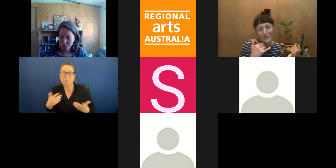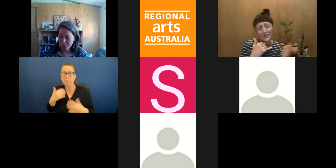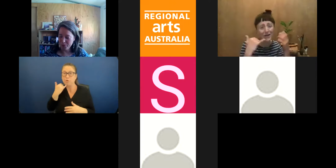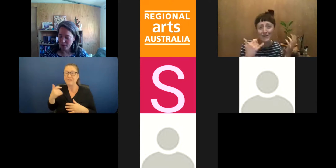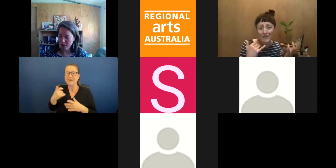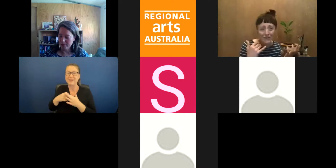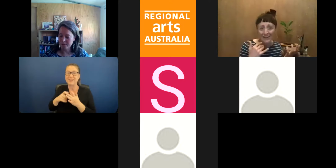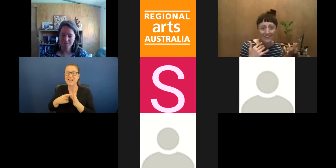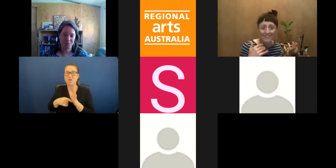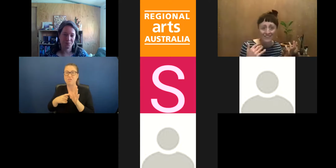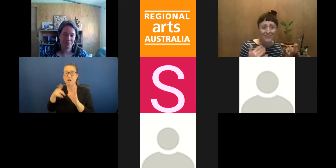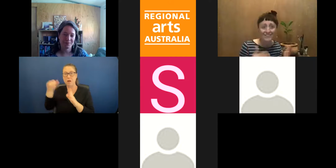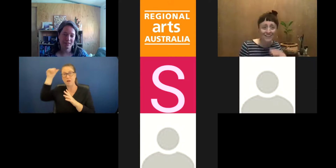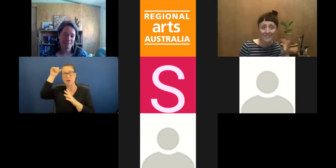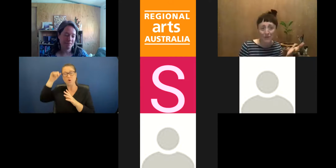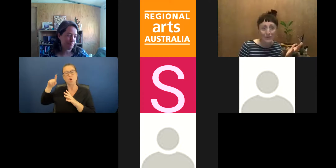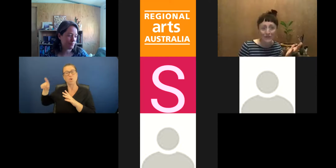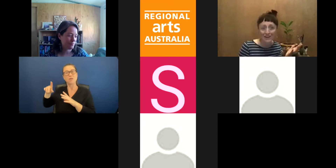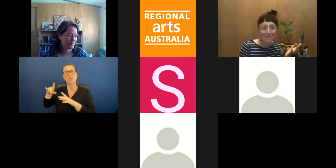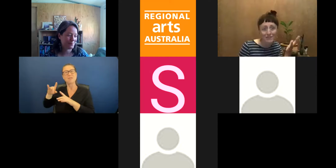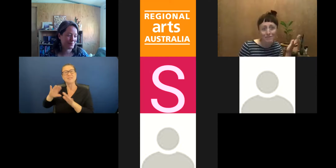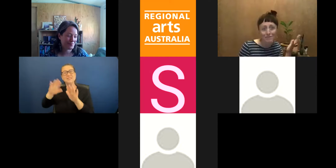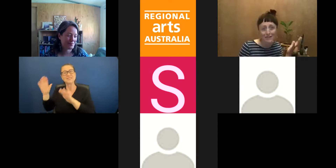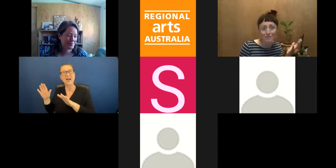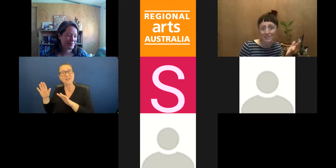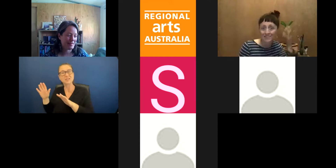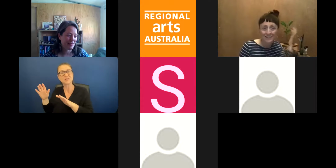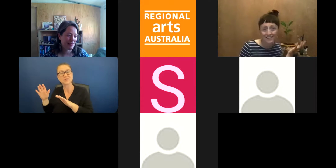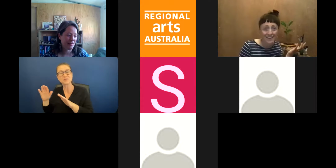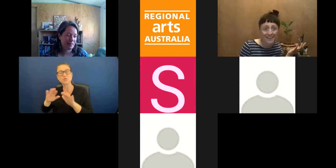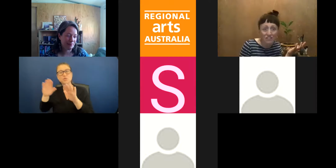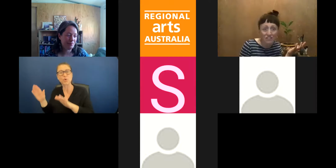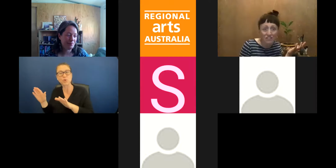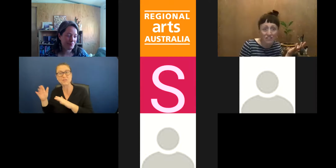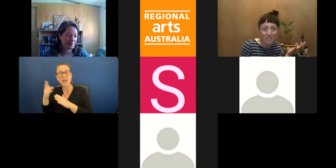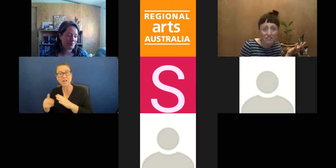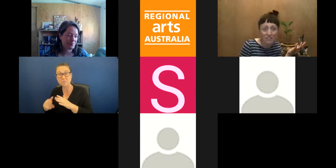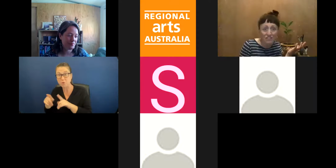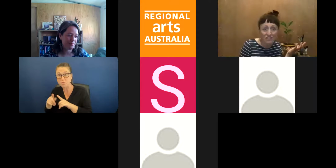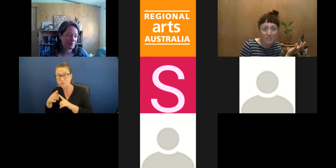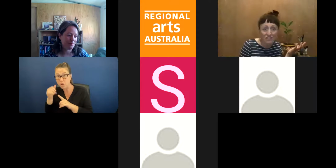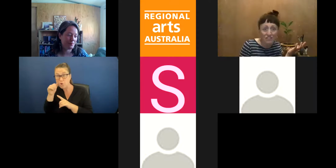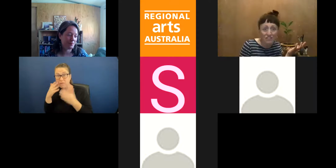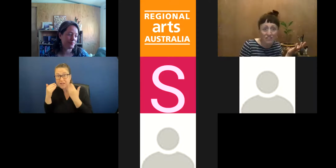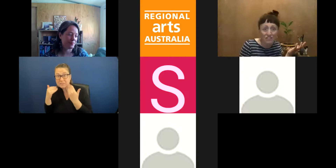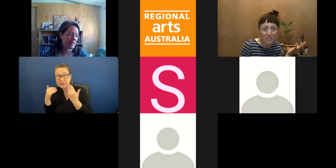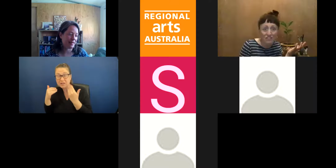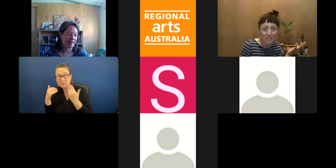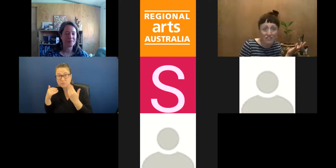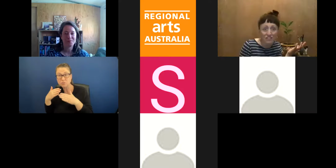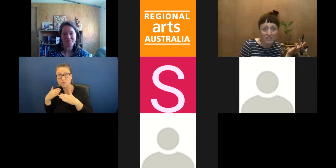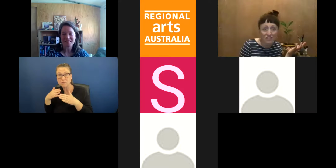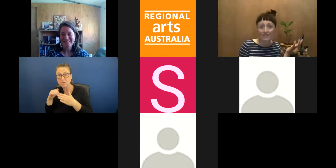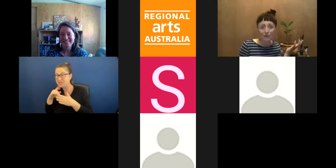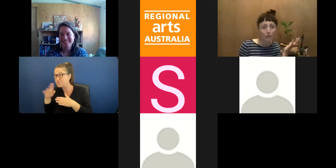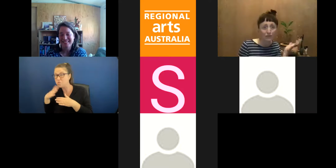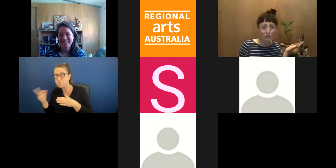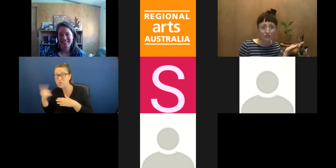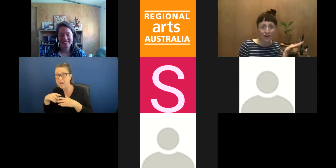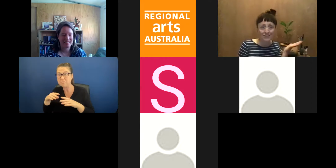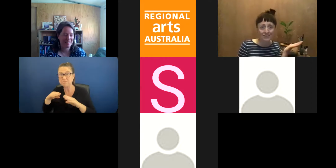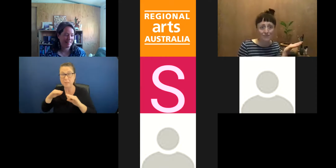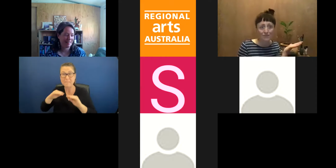thought of and who i knew you know as a circus artist but also had a face painting business and i was like do you want to come mentor these young